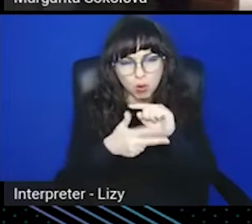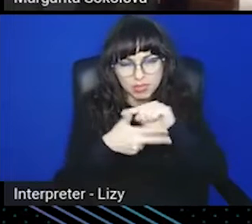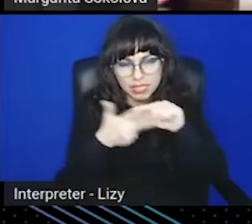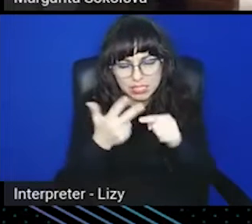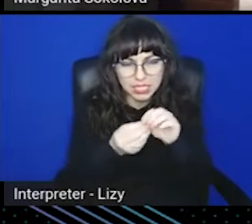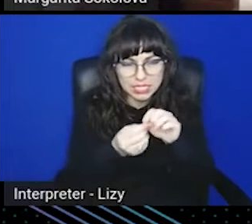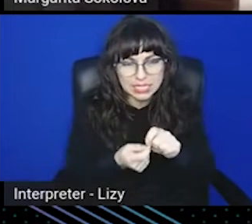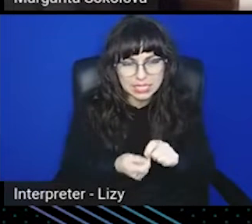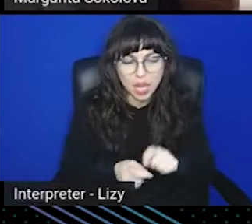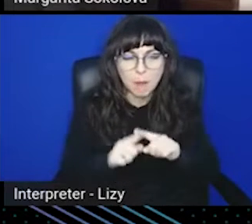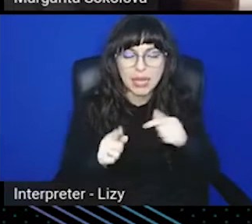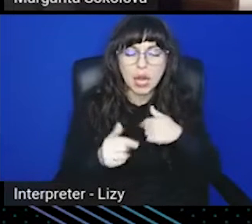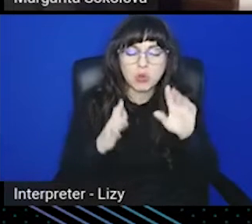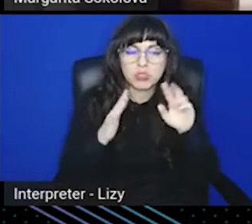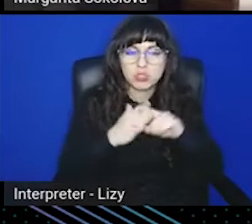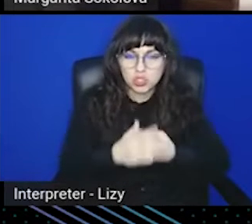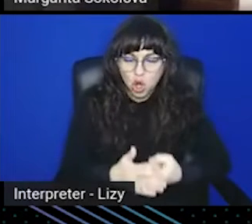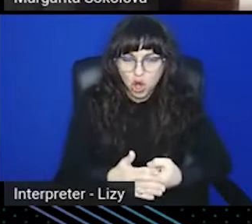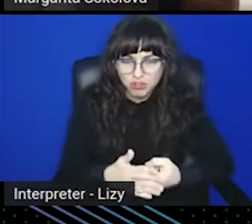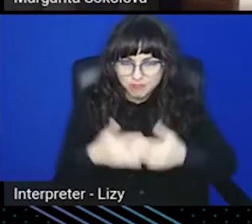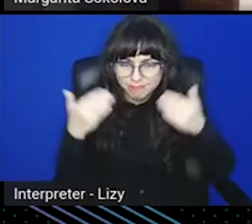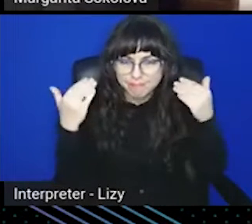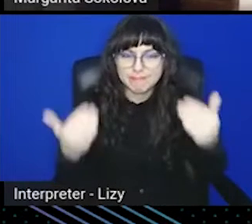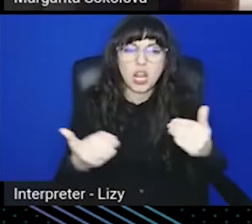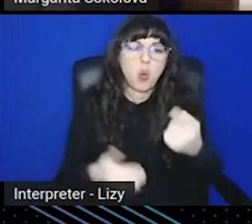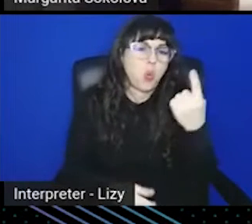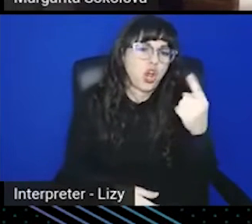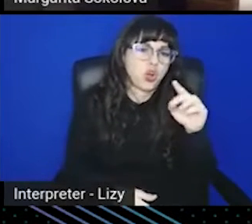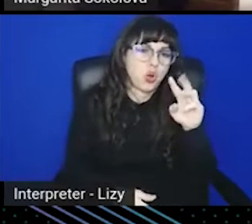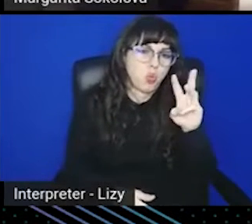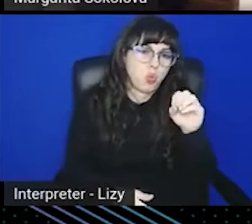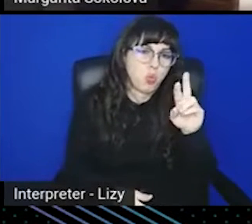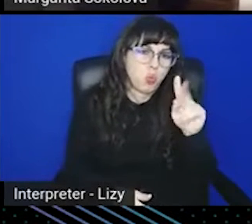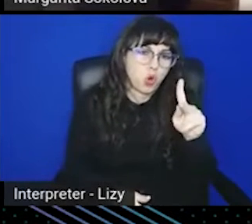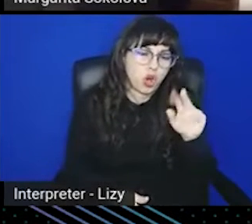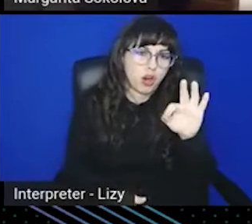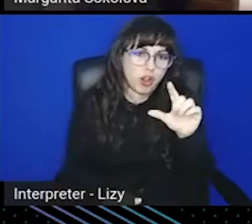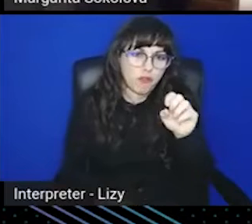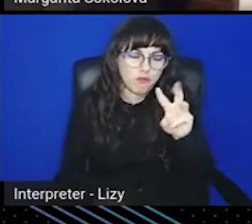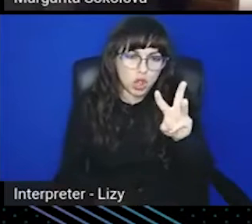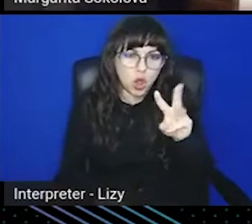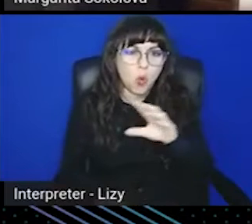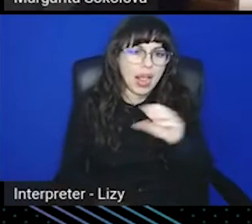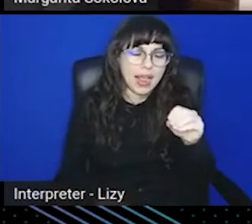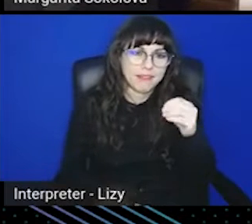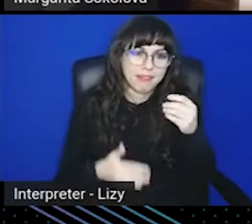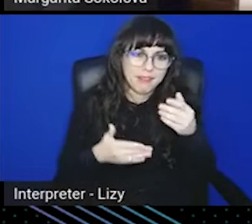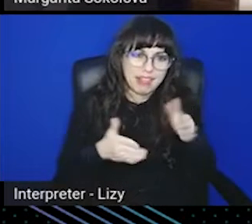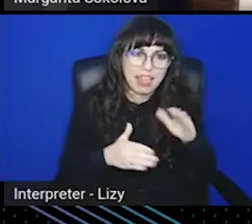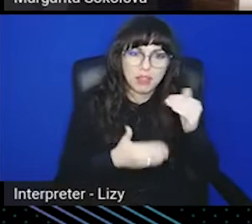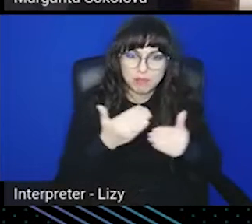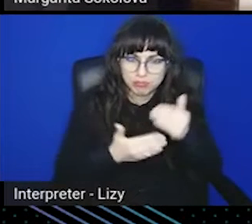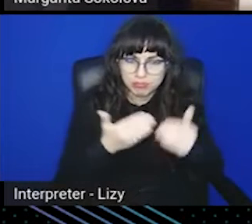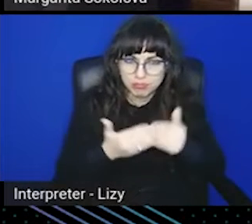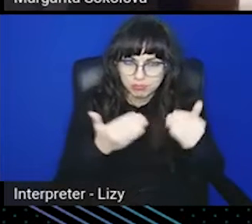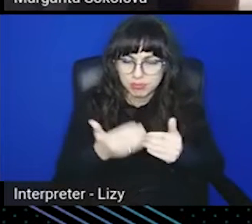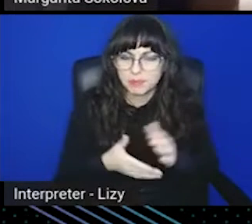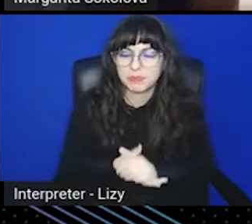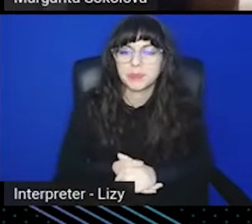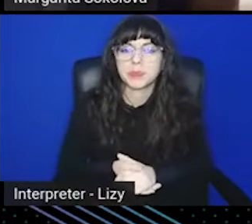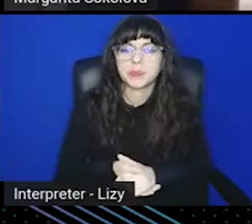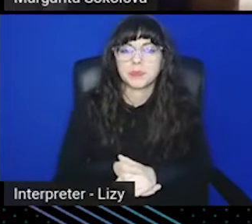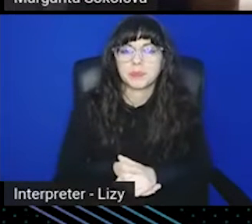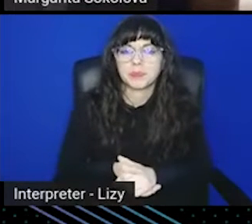just going to kick off one of the workflows and kind of go through it while we wait for that to finish. So